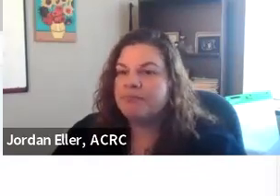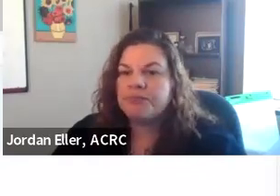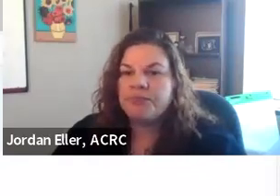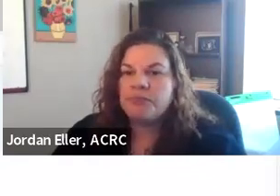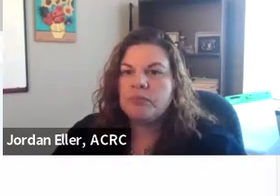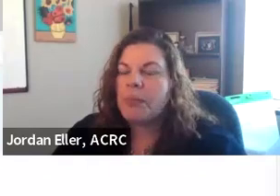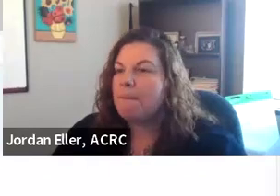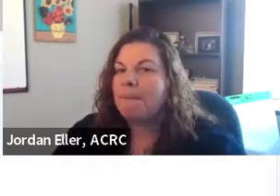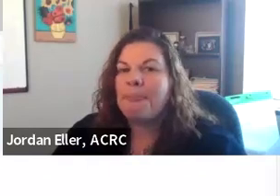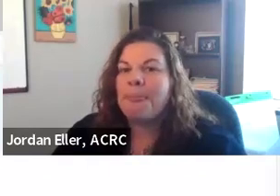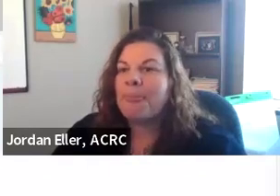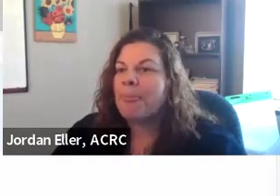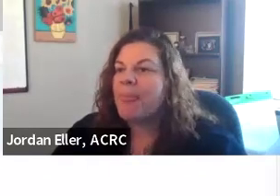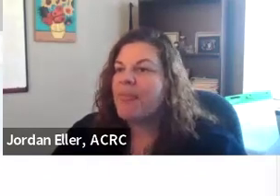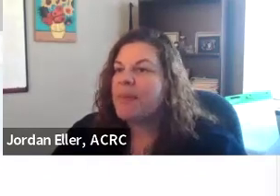now.